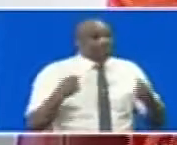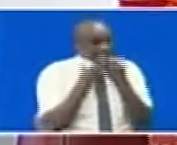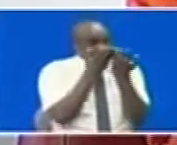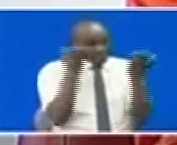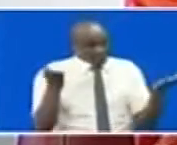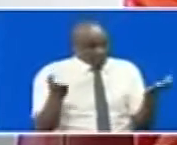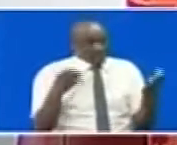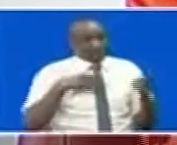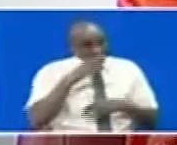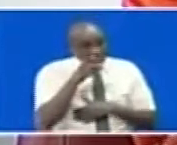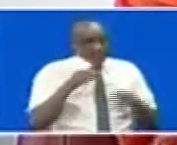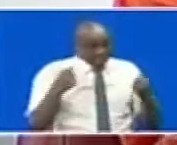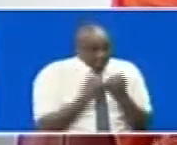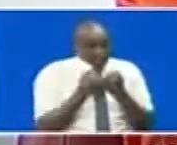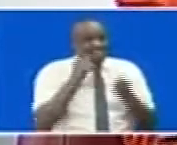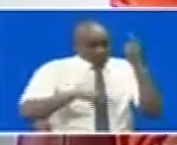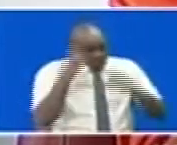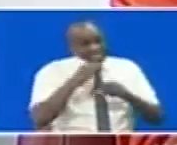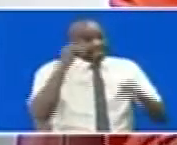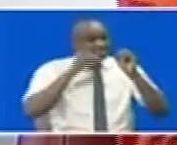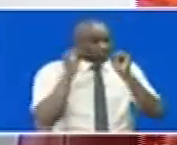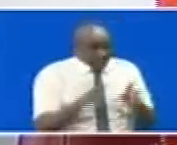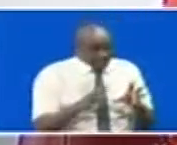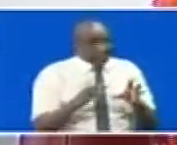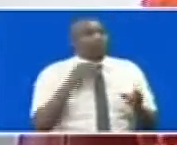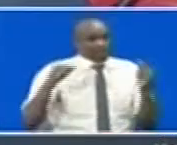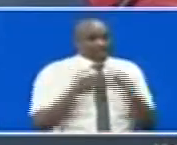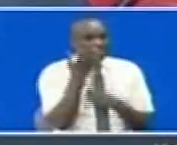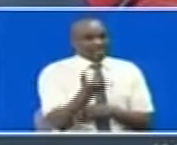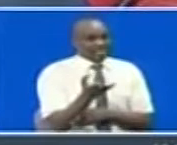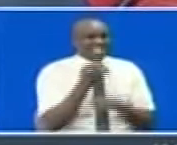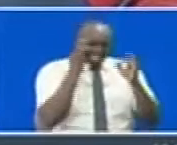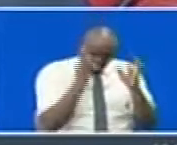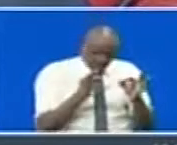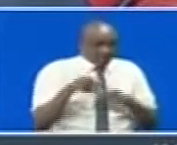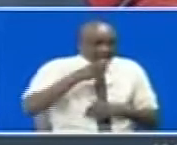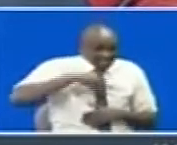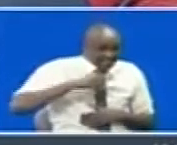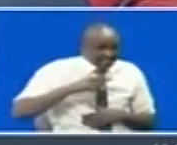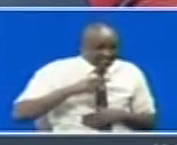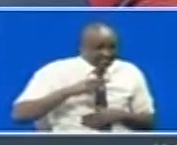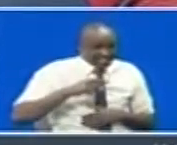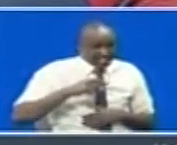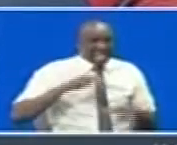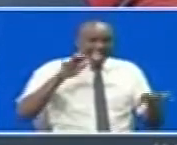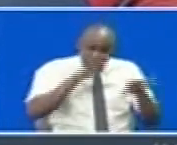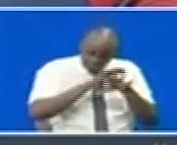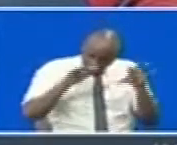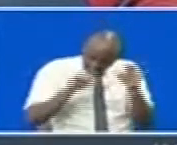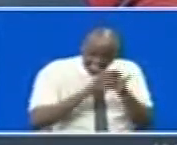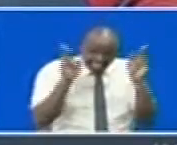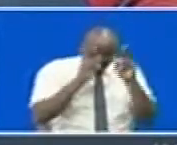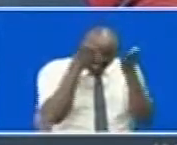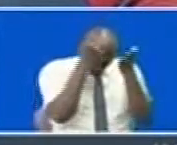us if some people do not win the election in August. So if we have all the ingredients